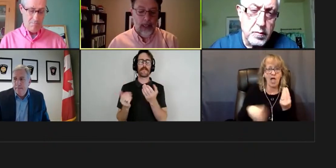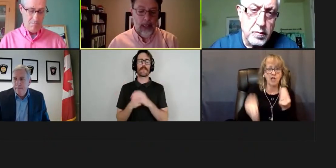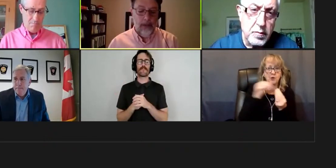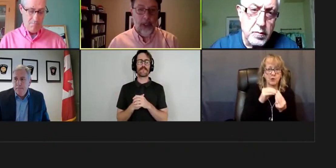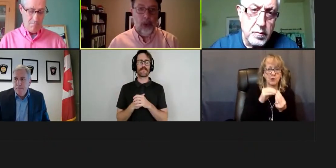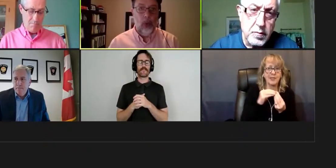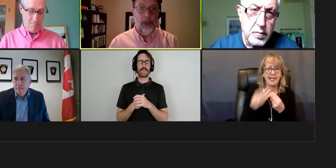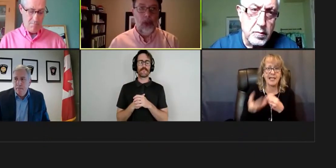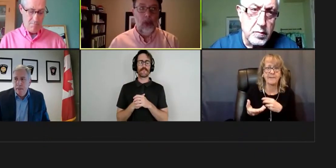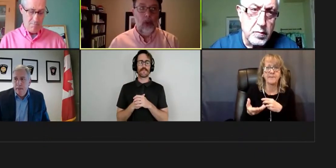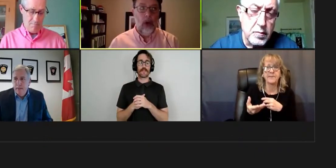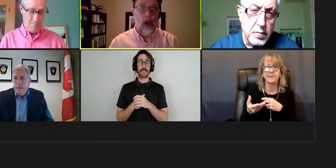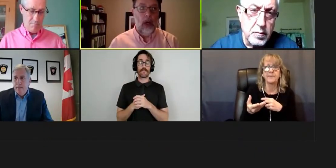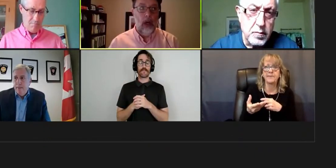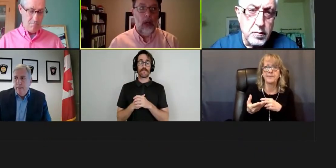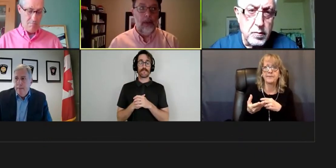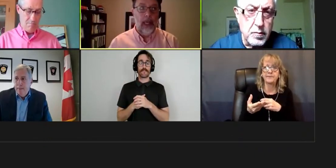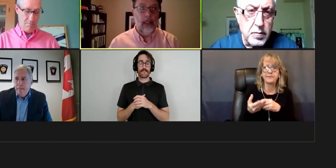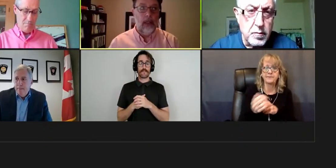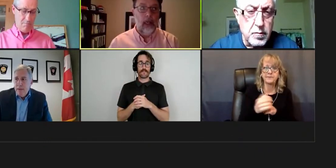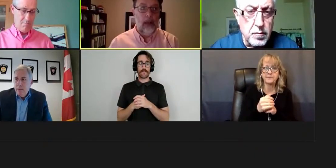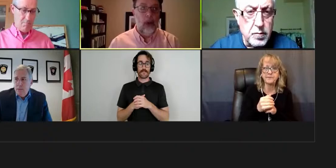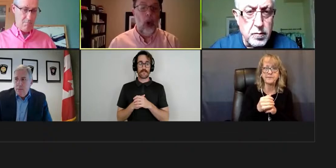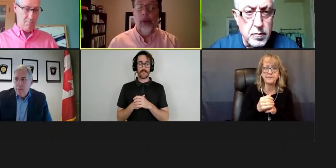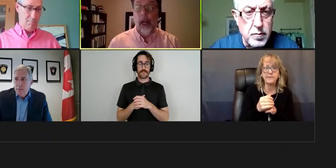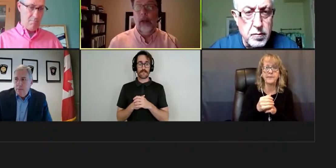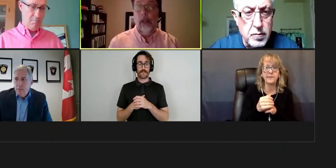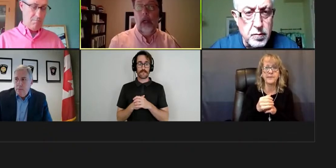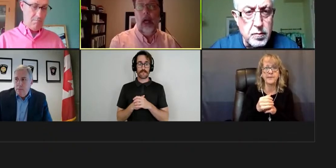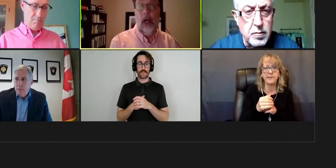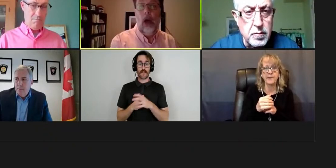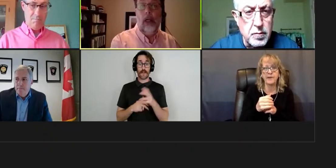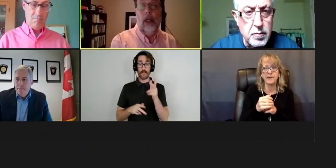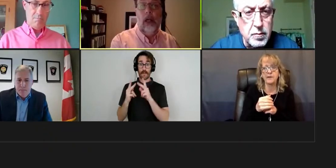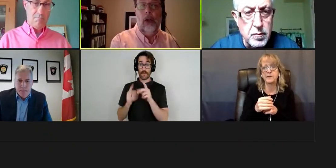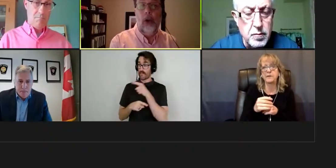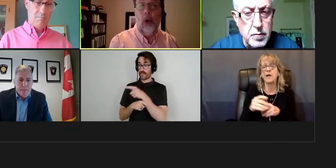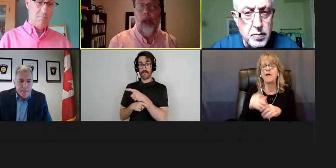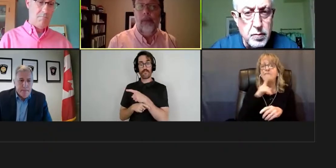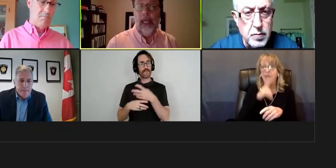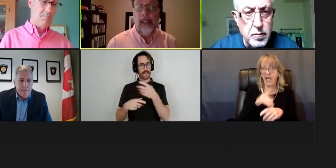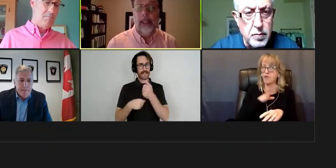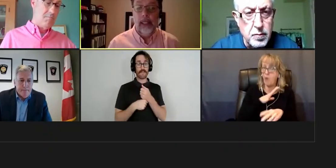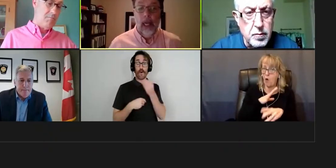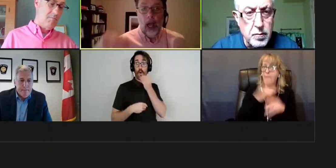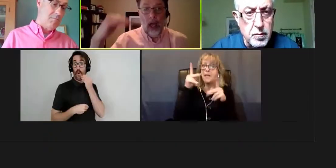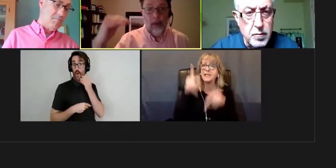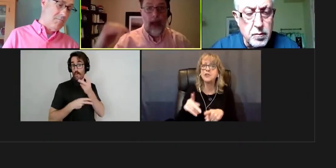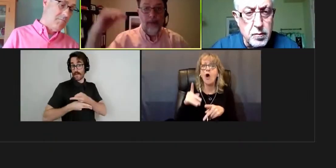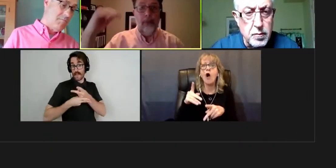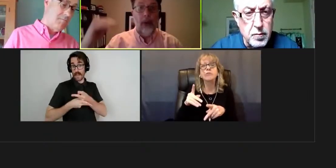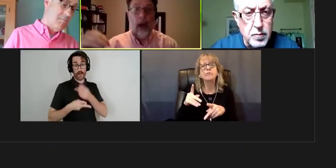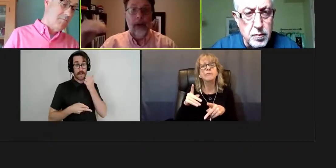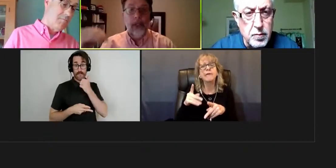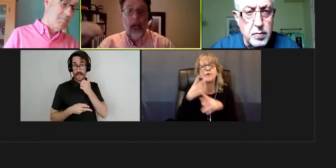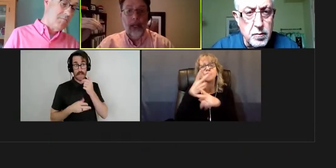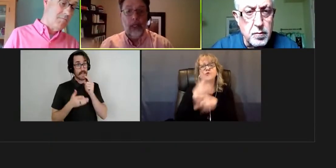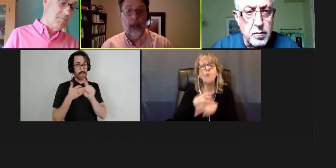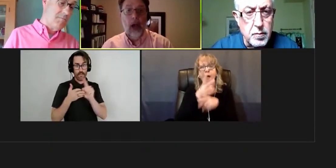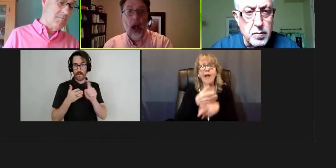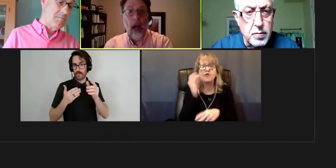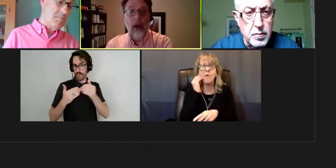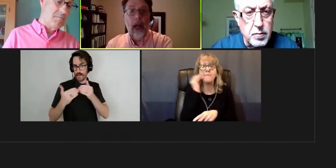the individuals who get home care on an ongoing basis have been